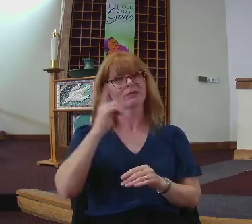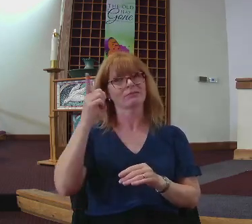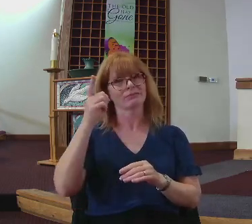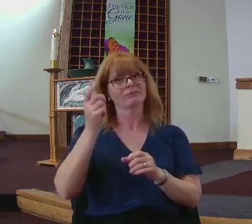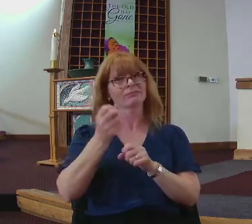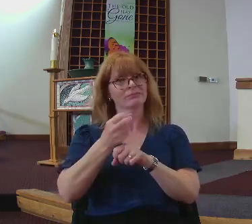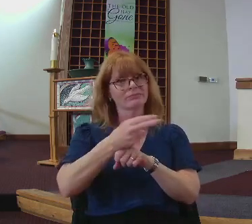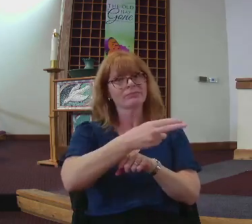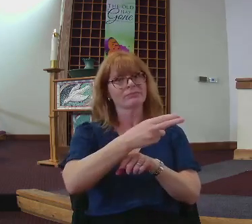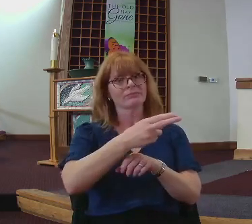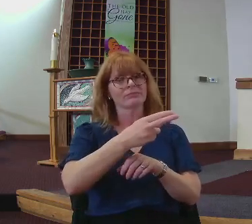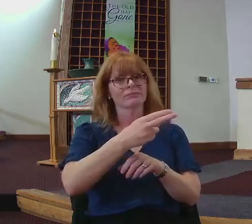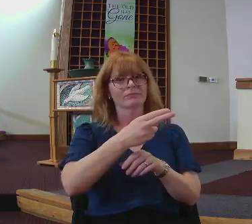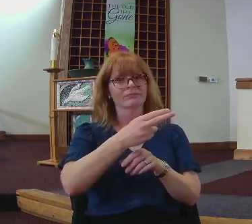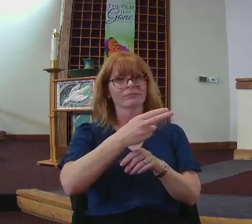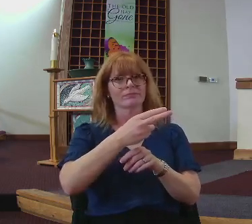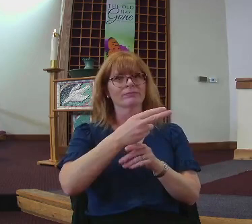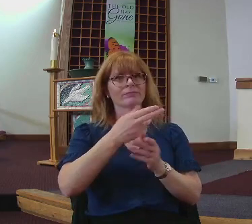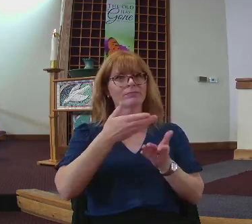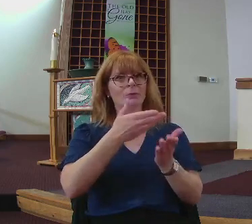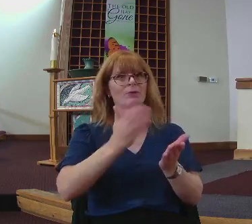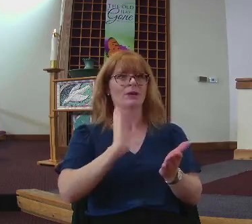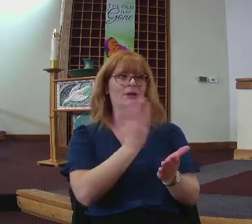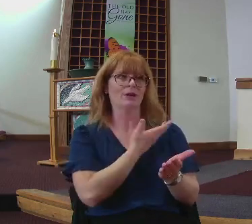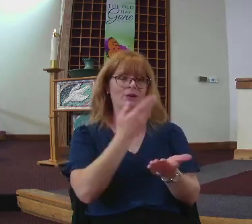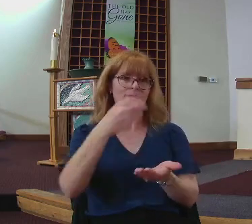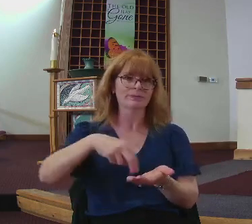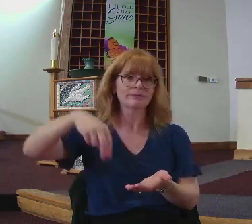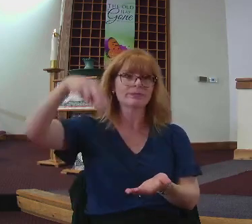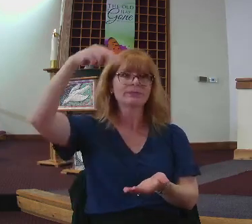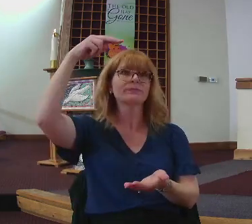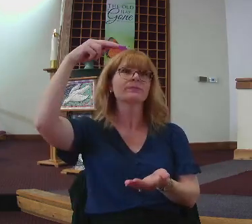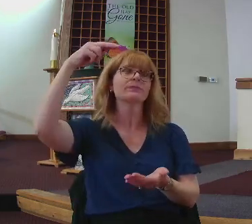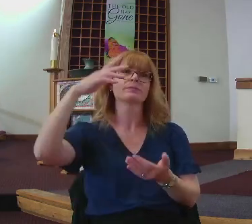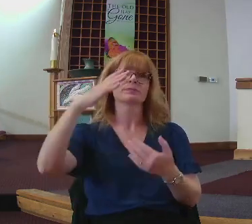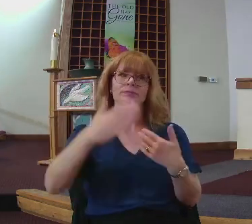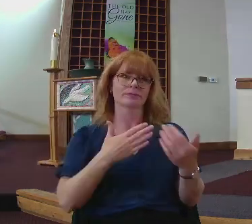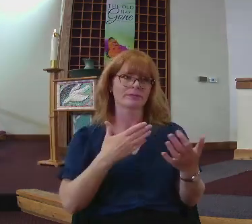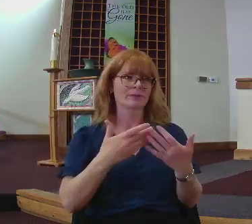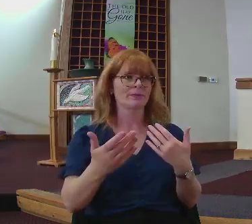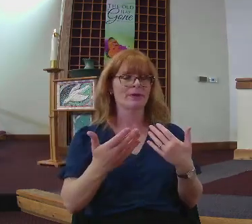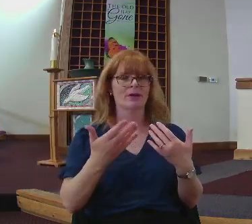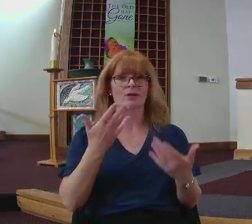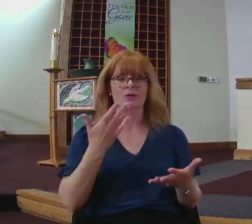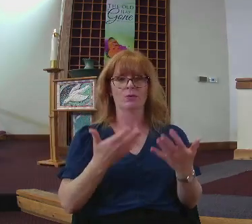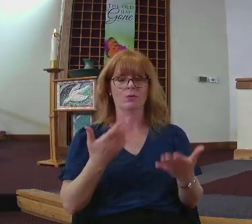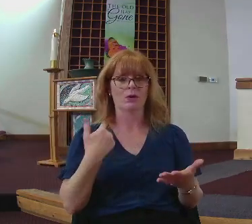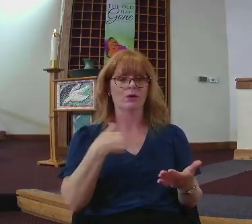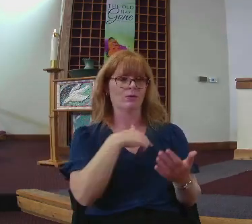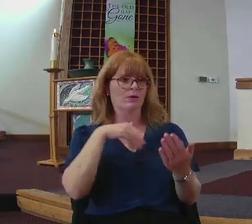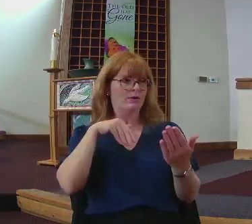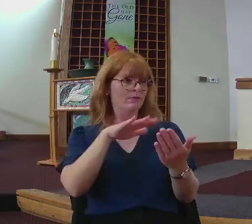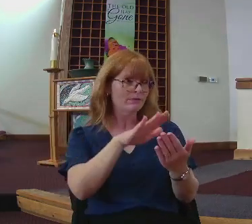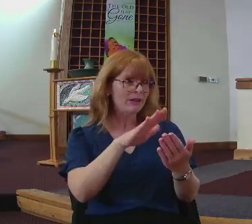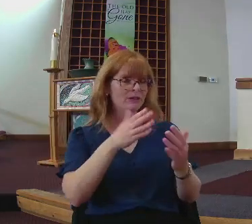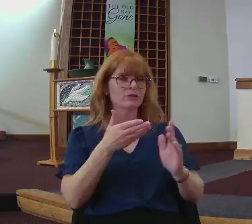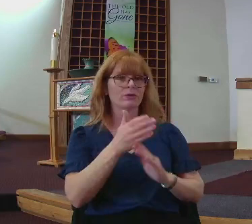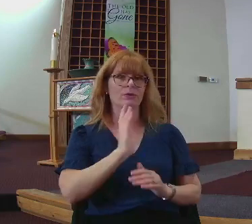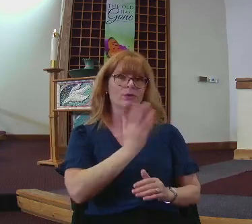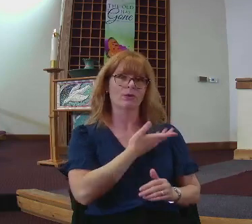victorious in our resurrection. That no matter what trials we face in our life or how we